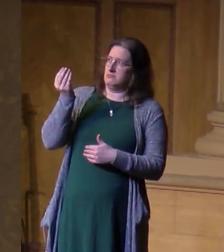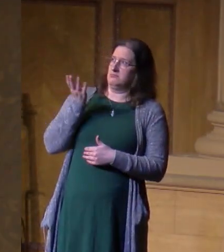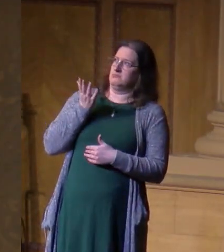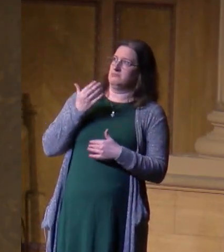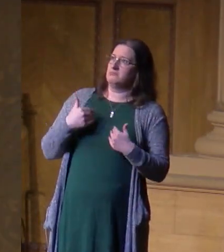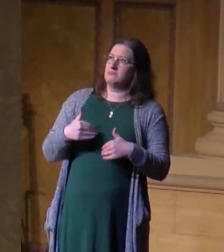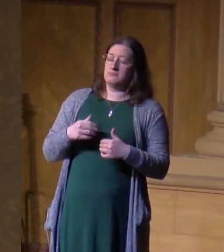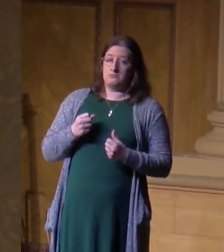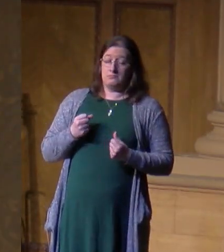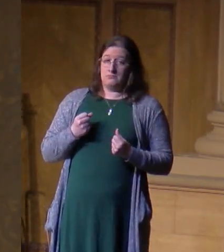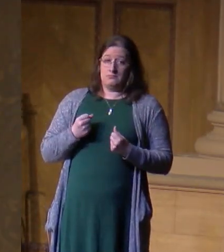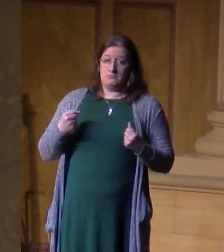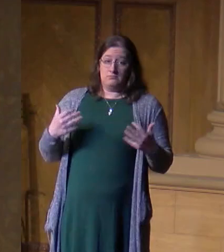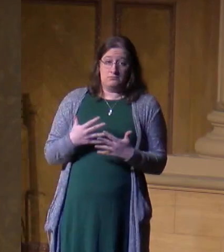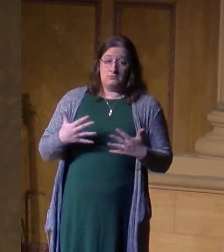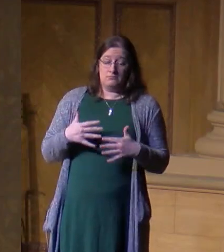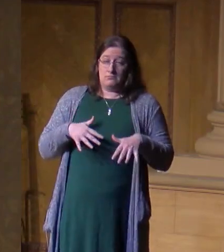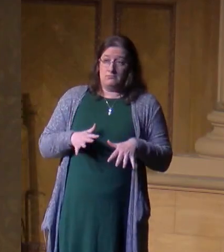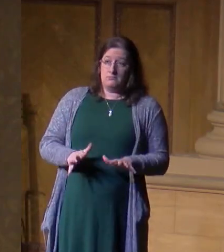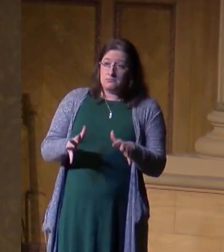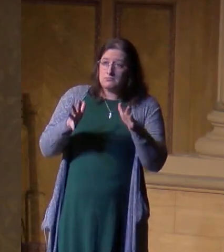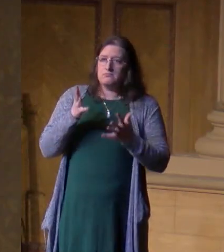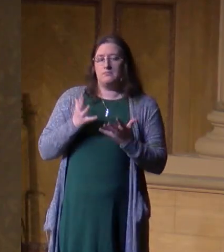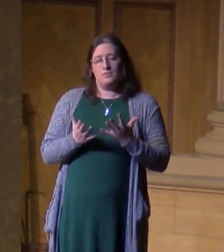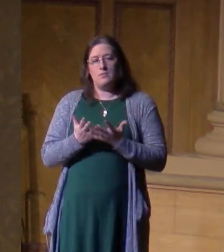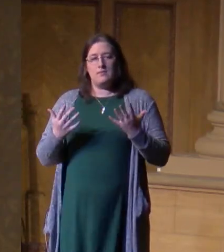probably a lot of disappointment.